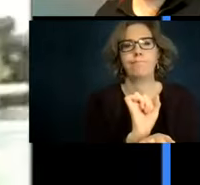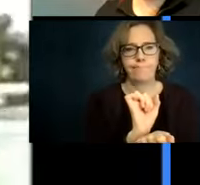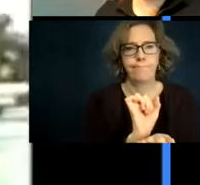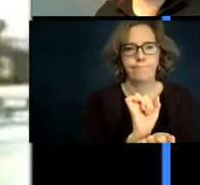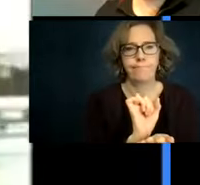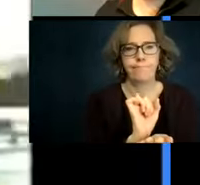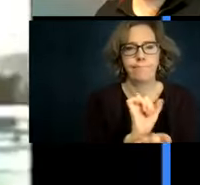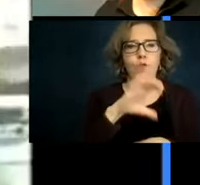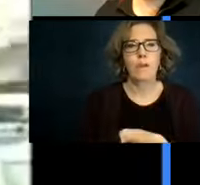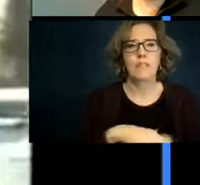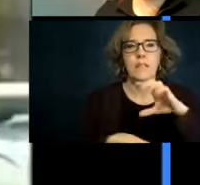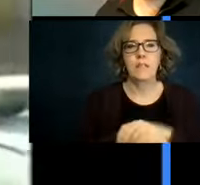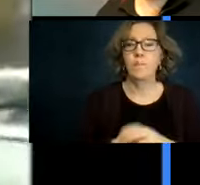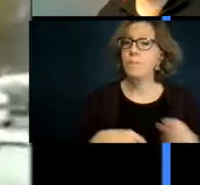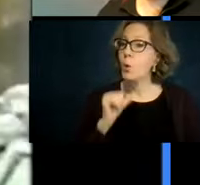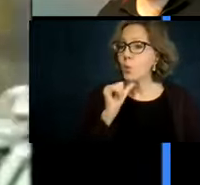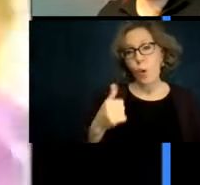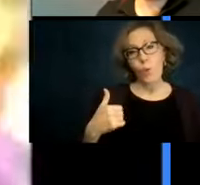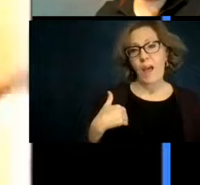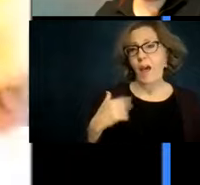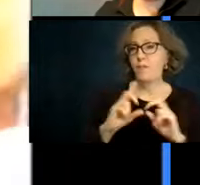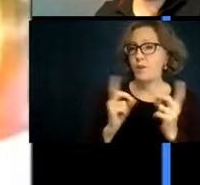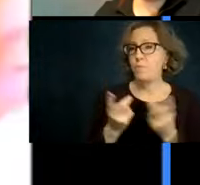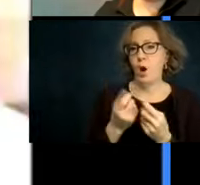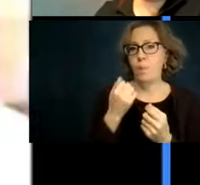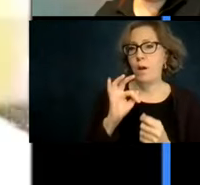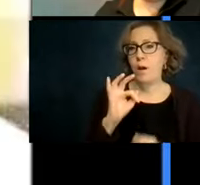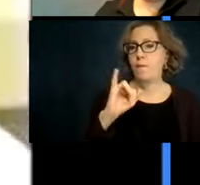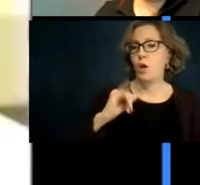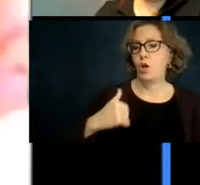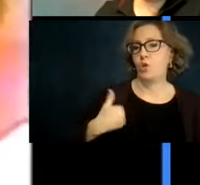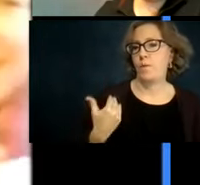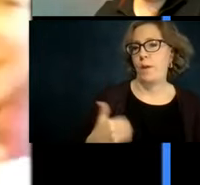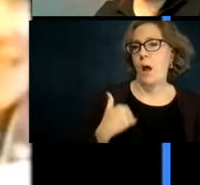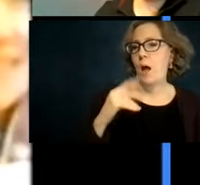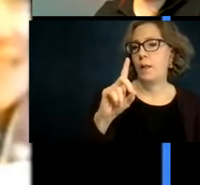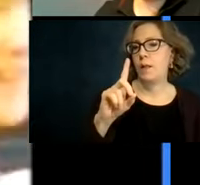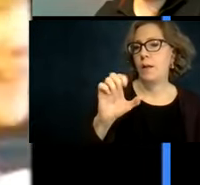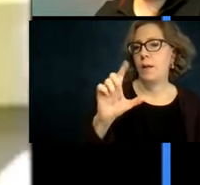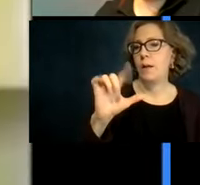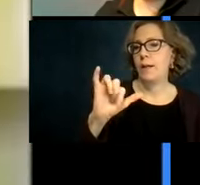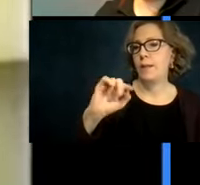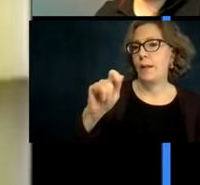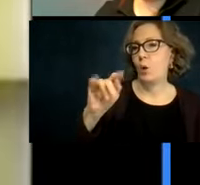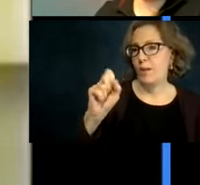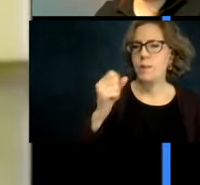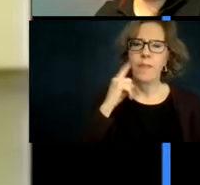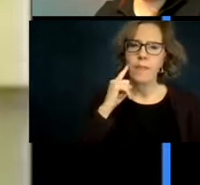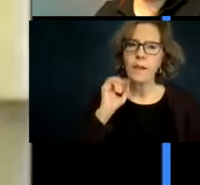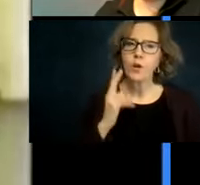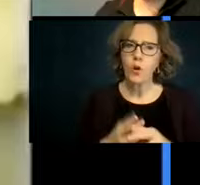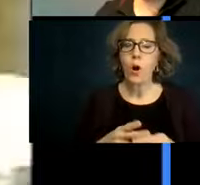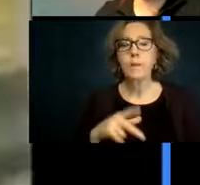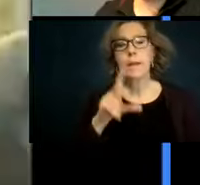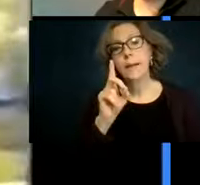have a Department of Juvenile Delinquents. I believe it's called the Department of Youth Services. We have a Department of Mental